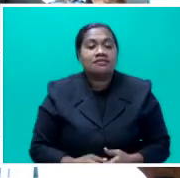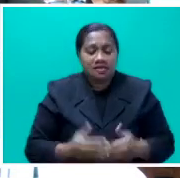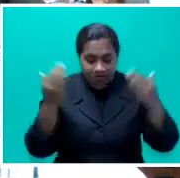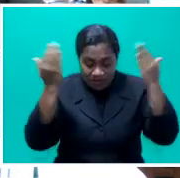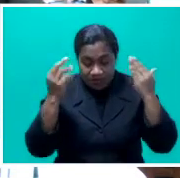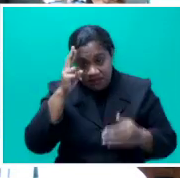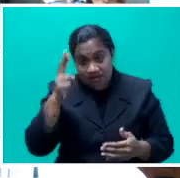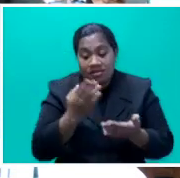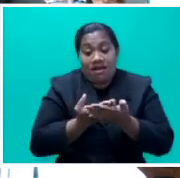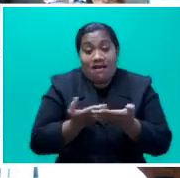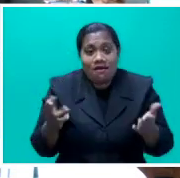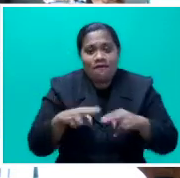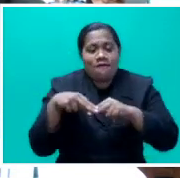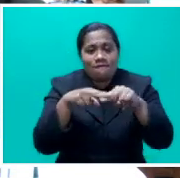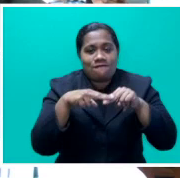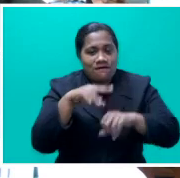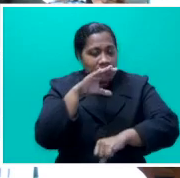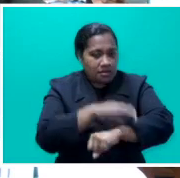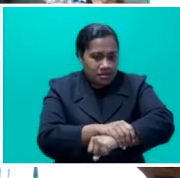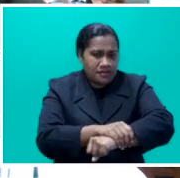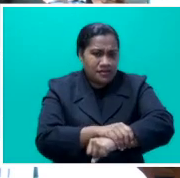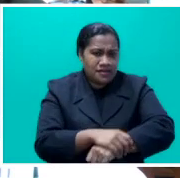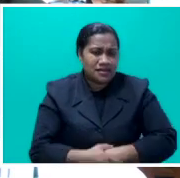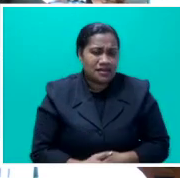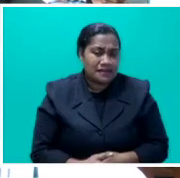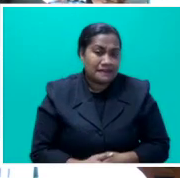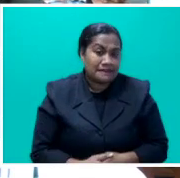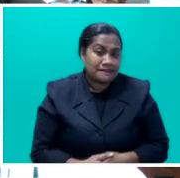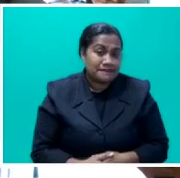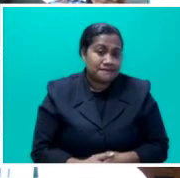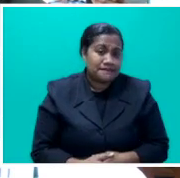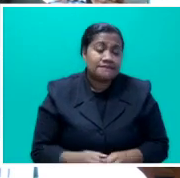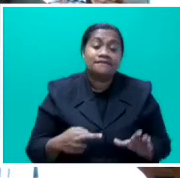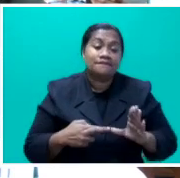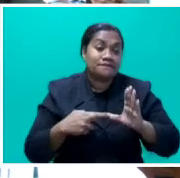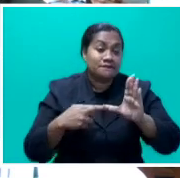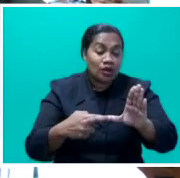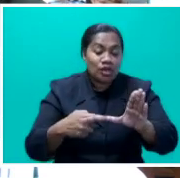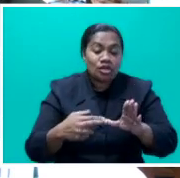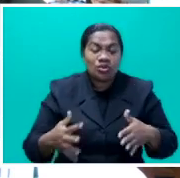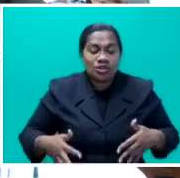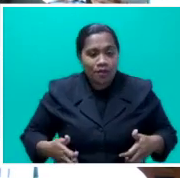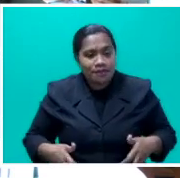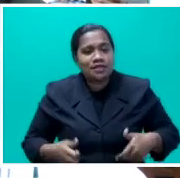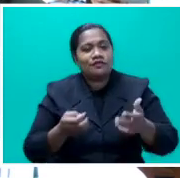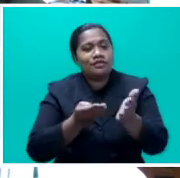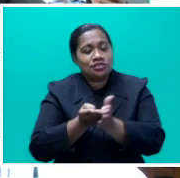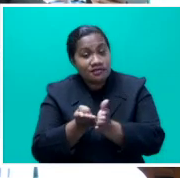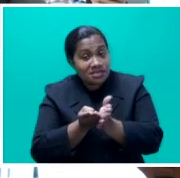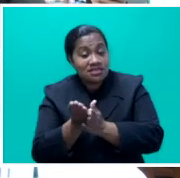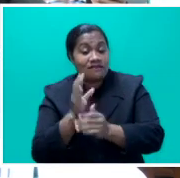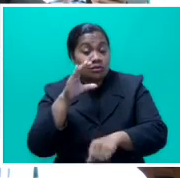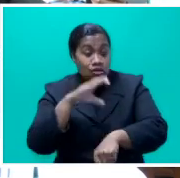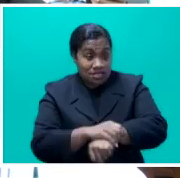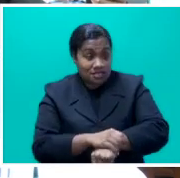how the Fiji Police Force is responding to the complaints against the services and the police. And again, let me assure